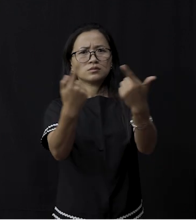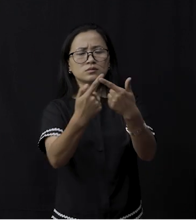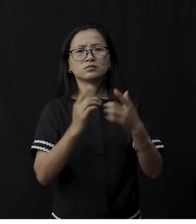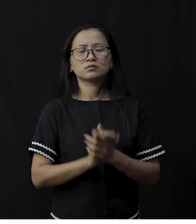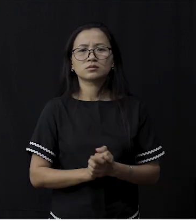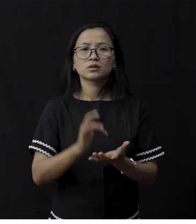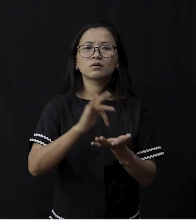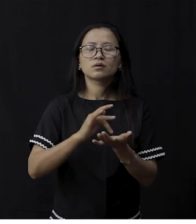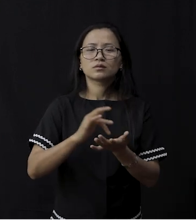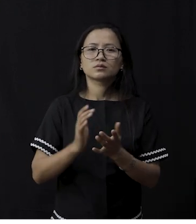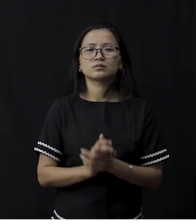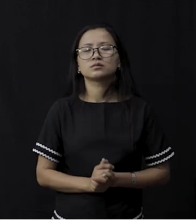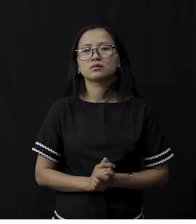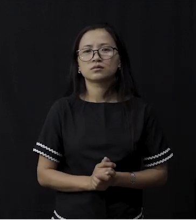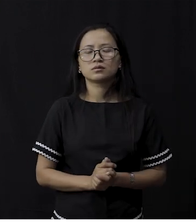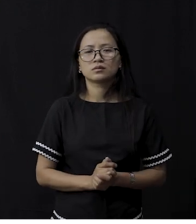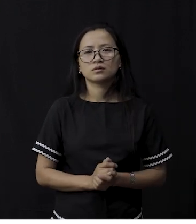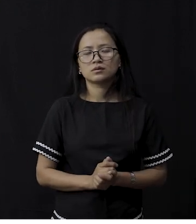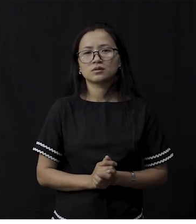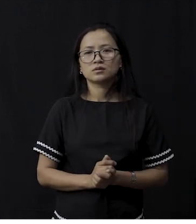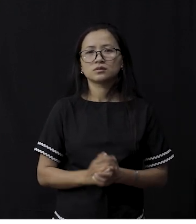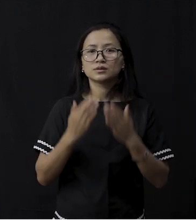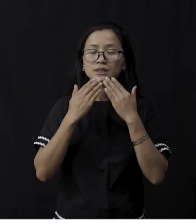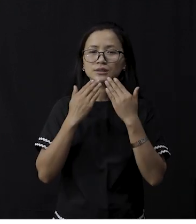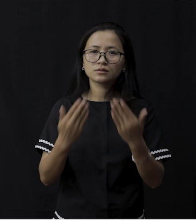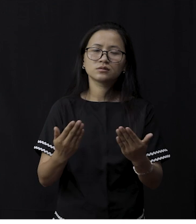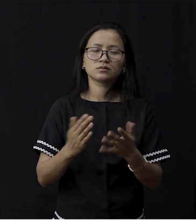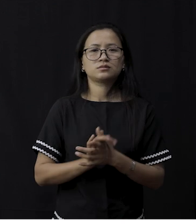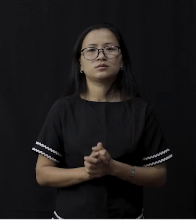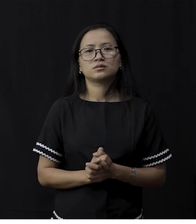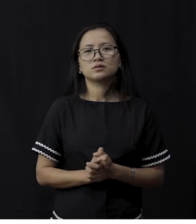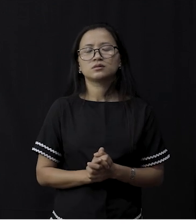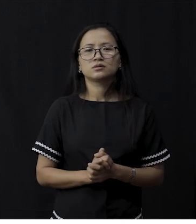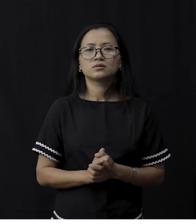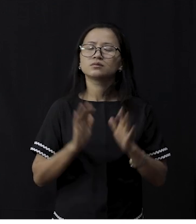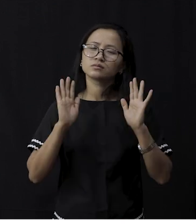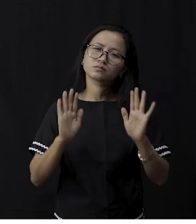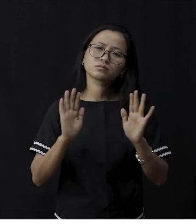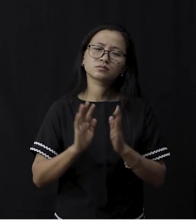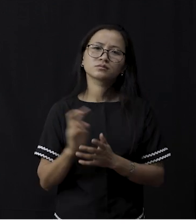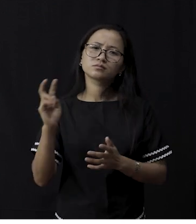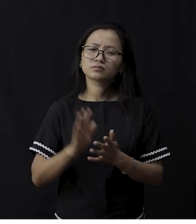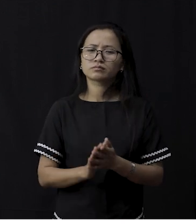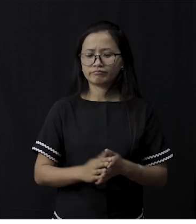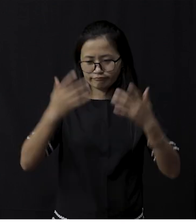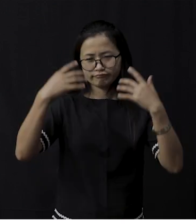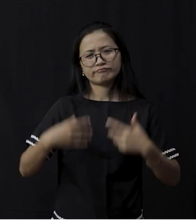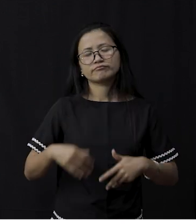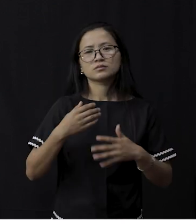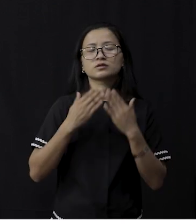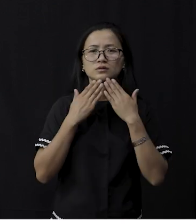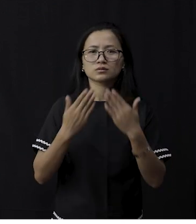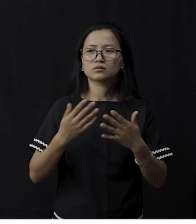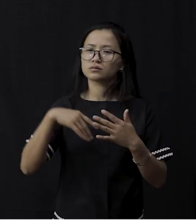is again a place to go. That's a noun. School, again, I wish we had the regular physical school.